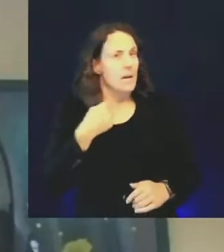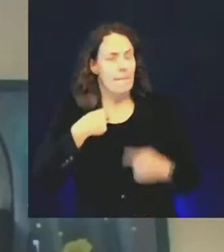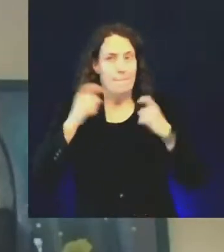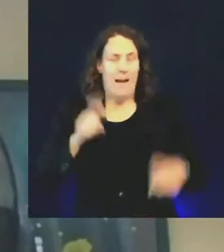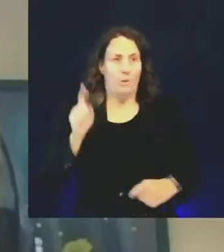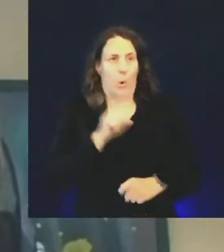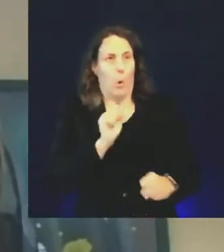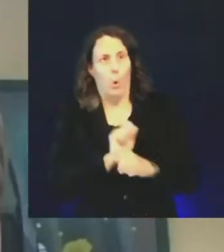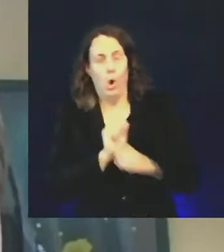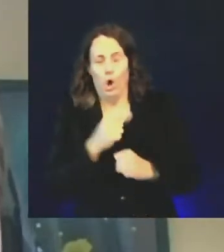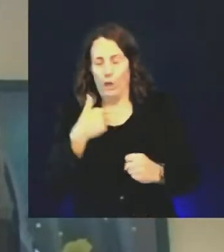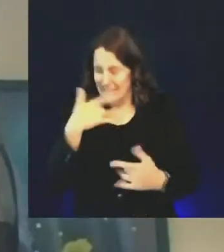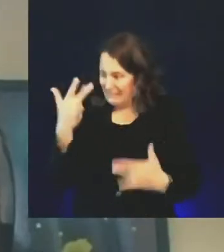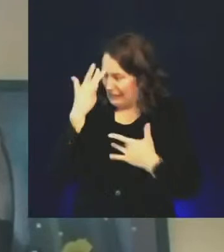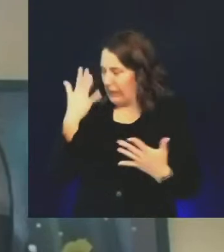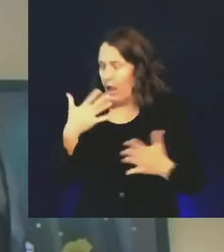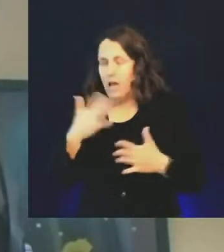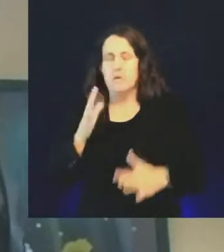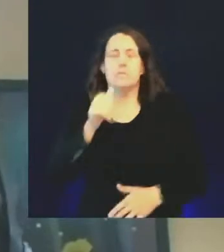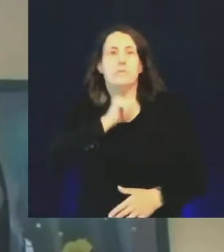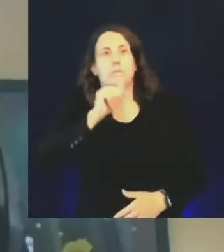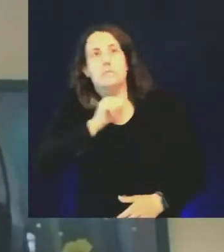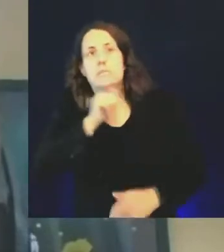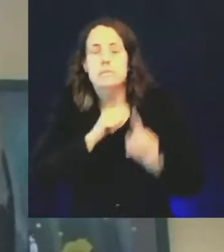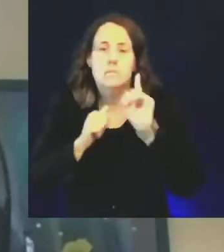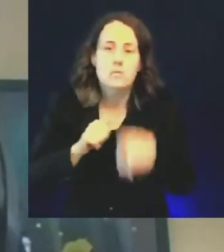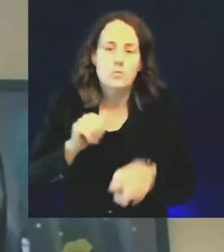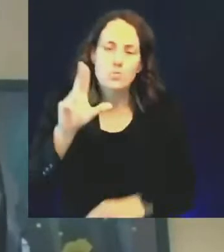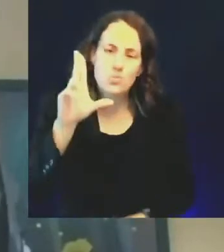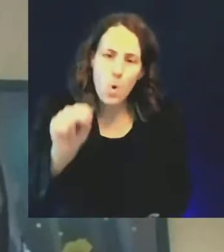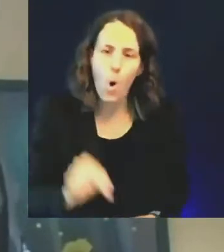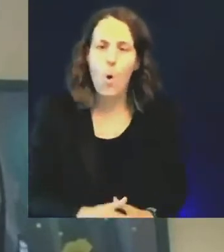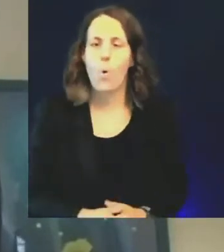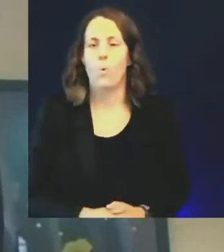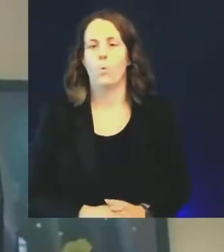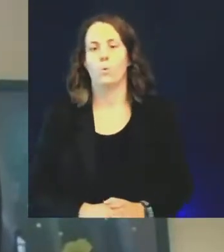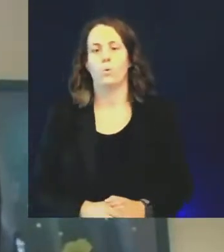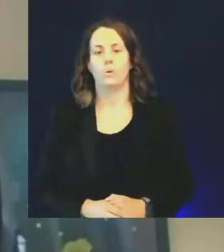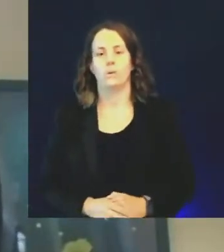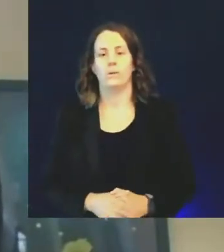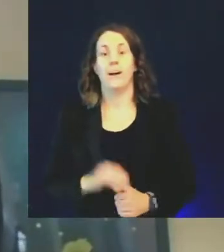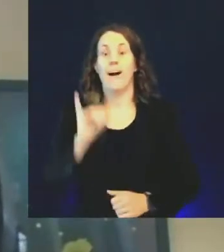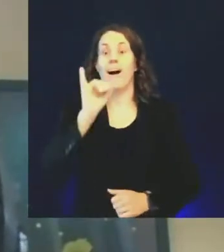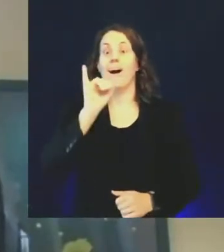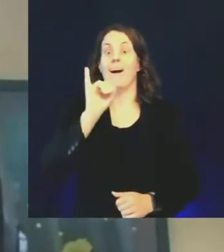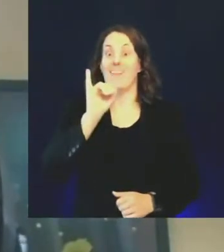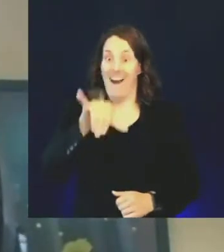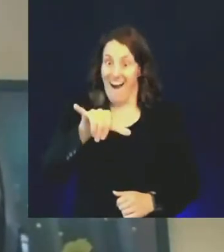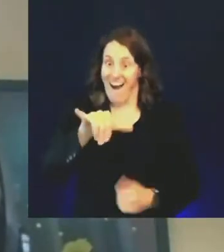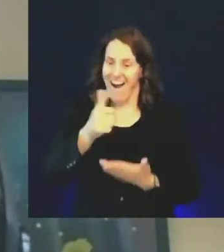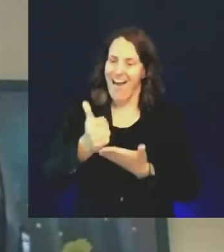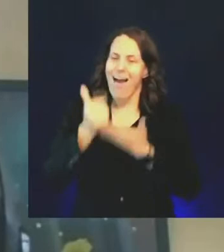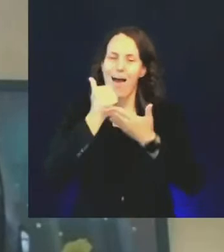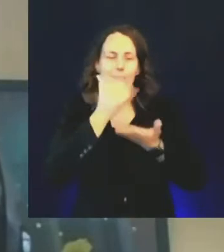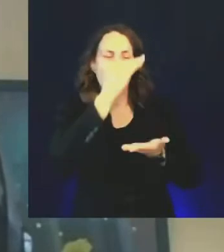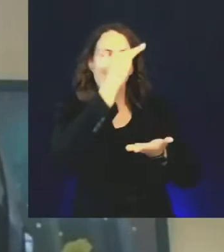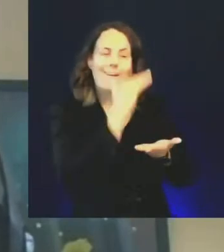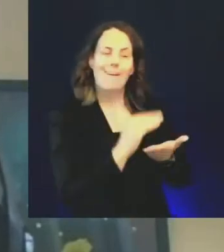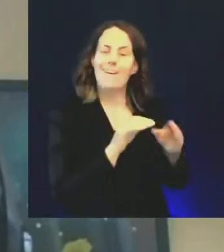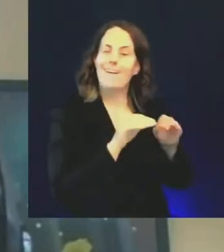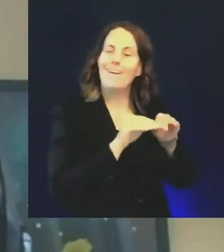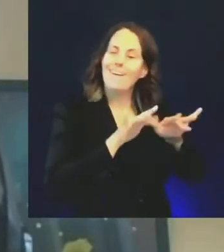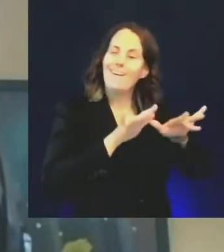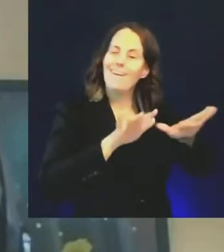learn, to socialize, to develop in all of the important ways our kids develop and our schools contribute